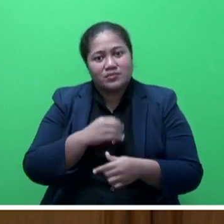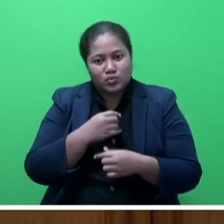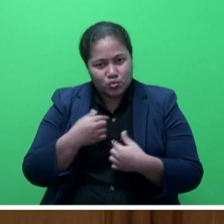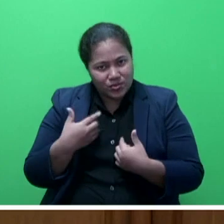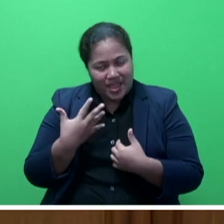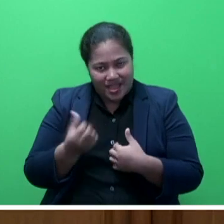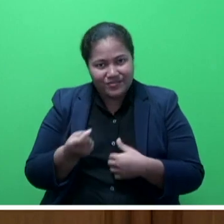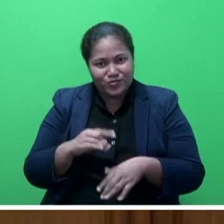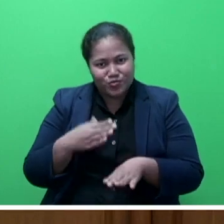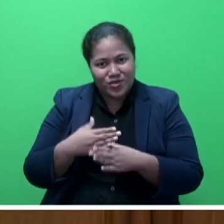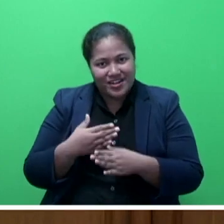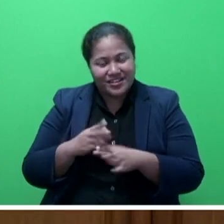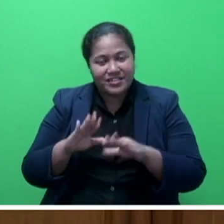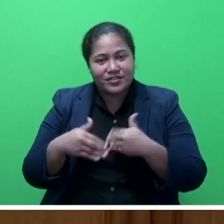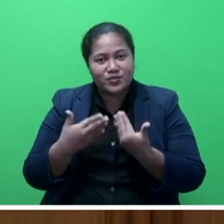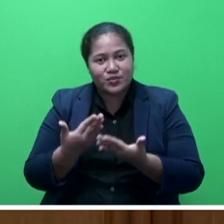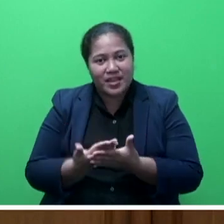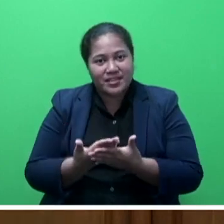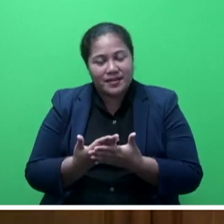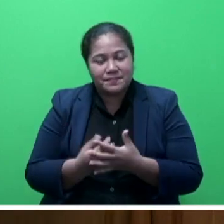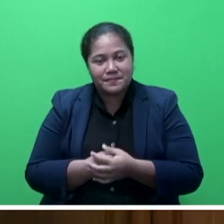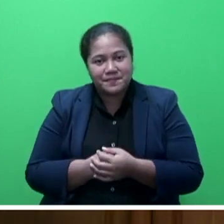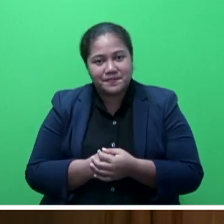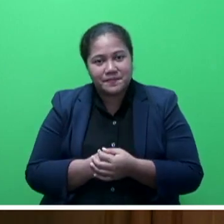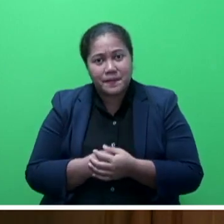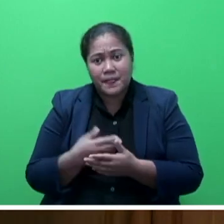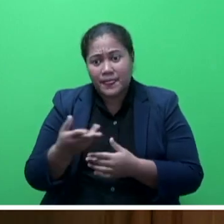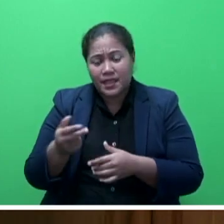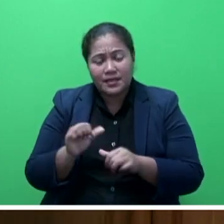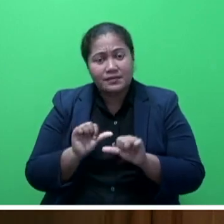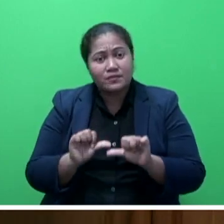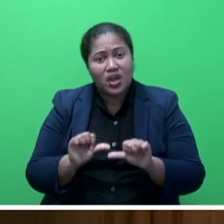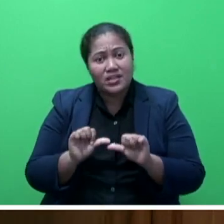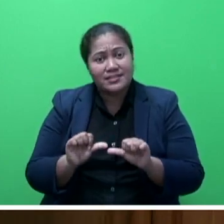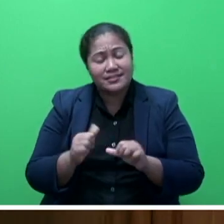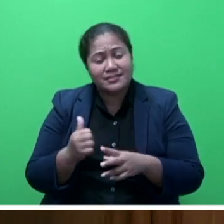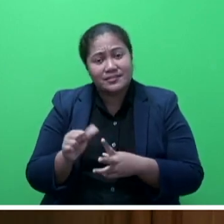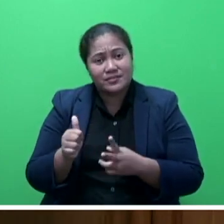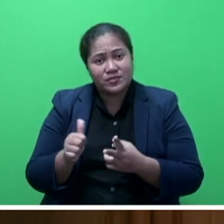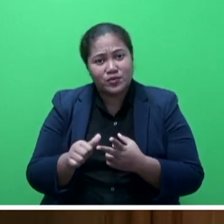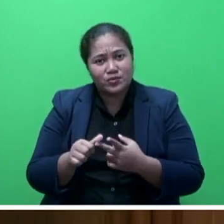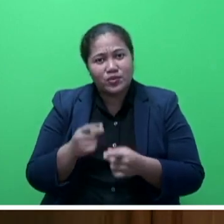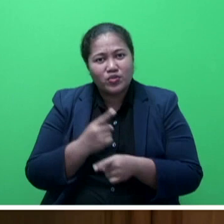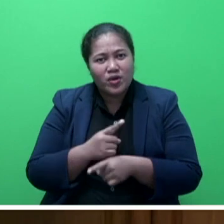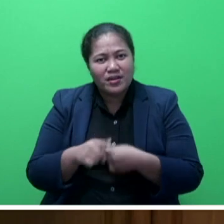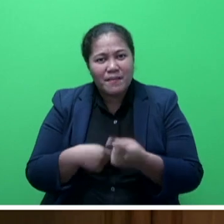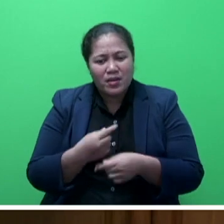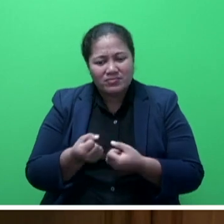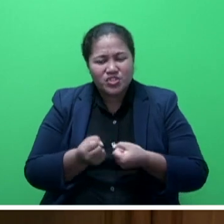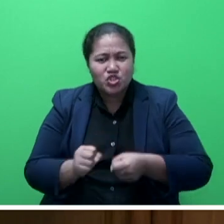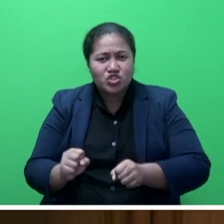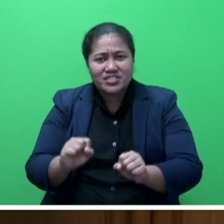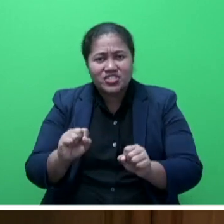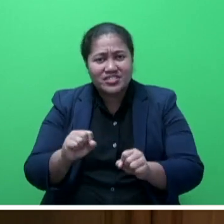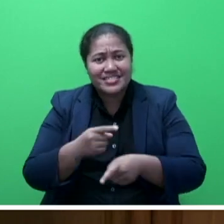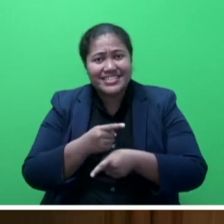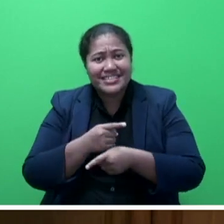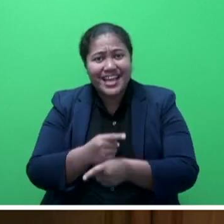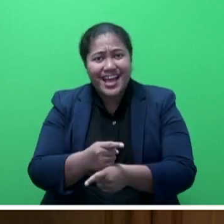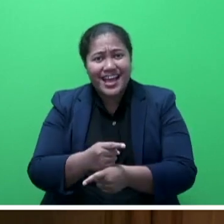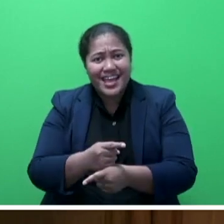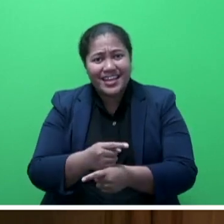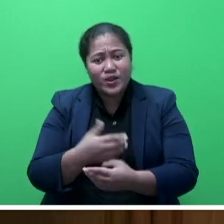complacent. His Excellency also provided strategic guidance on the areas